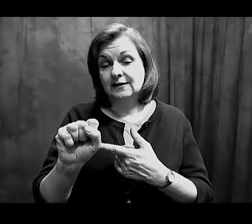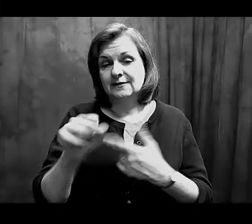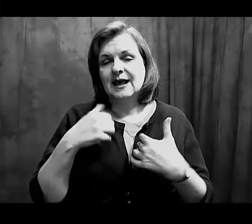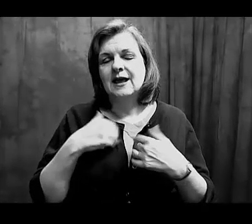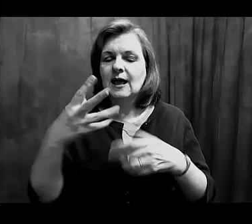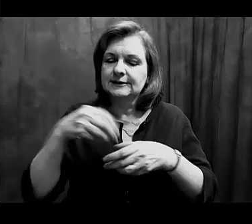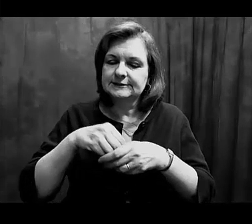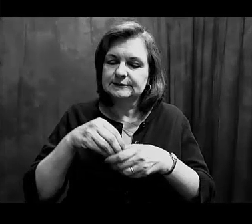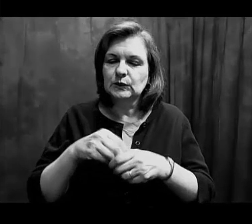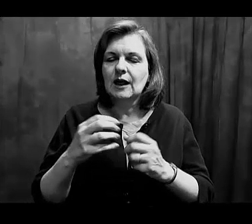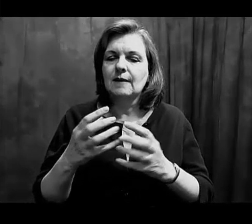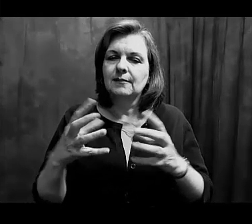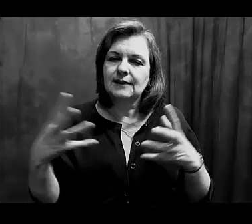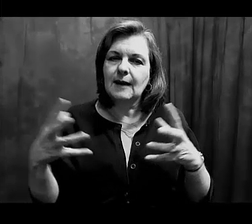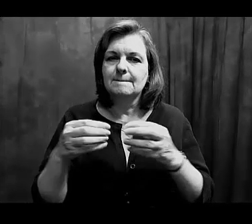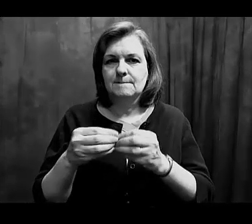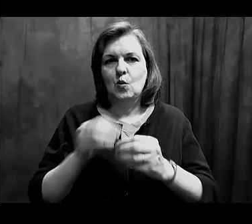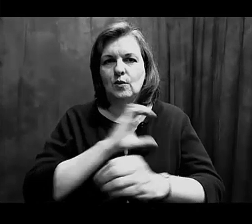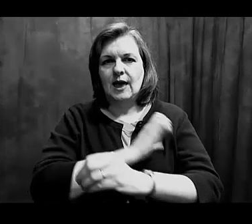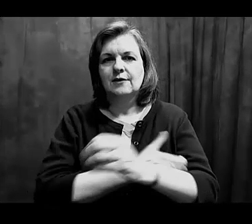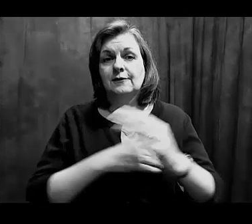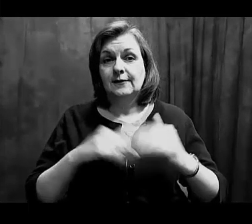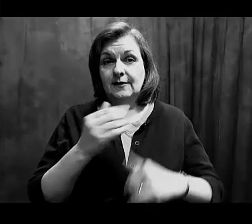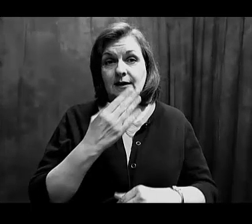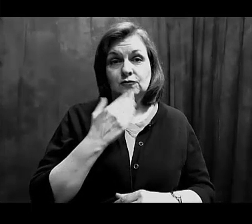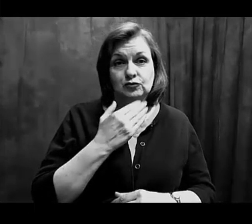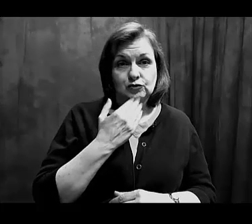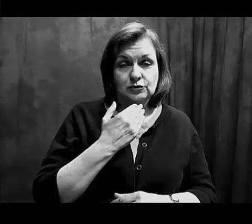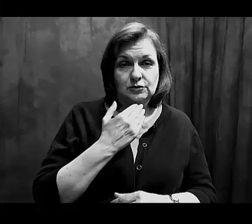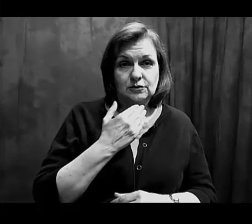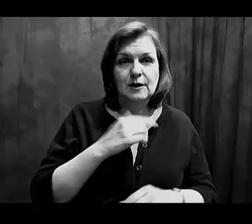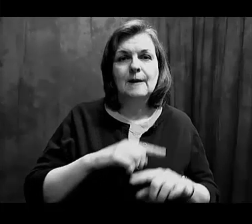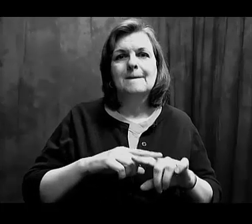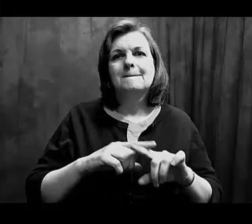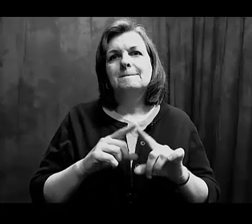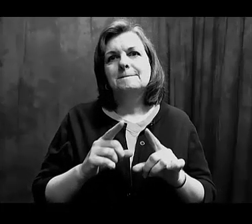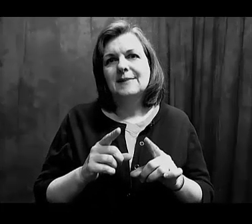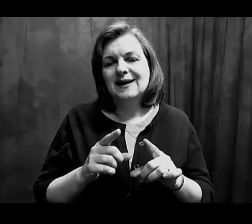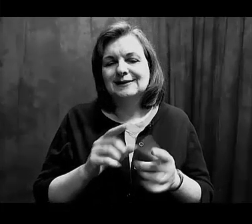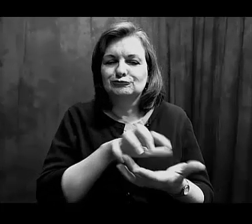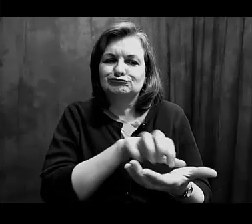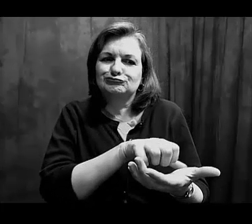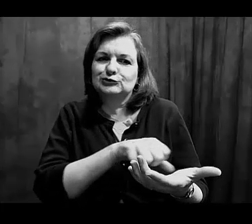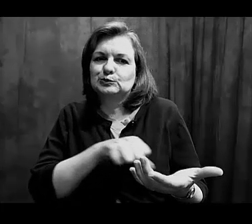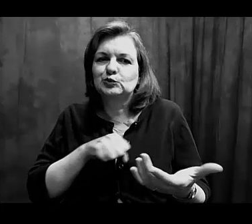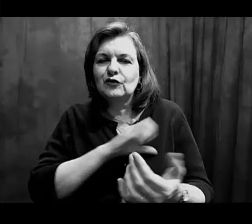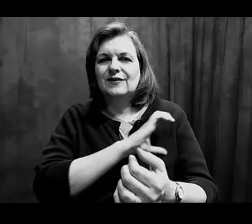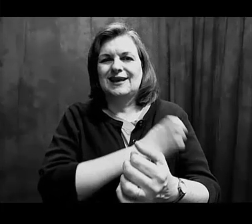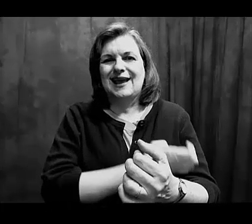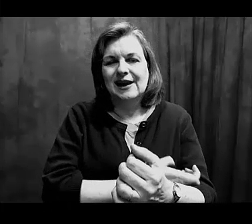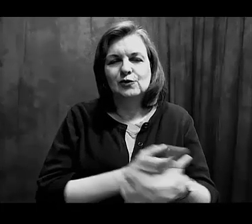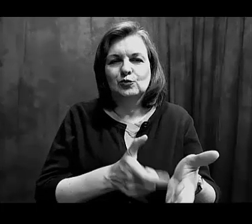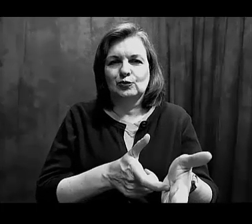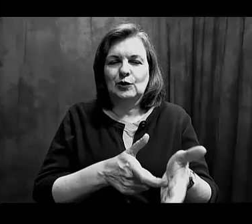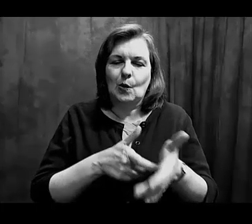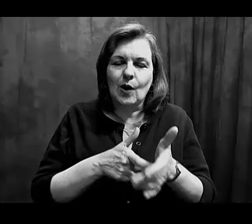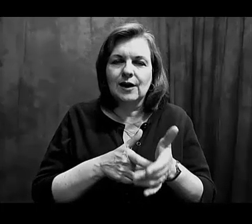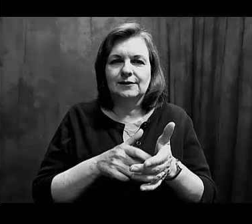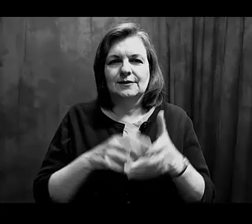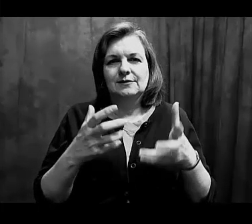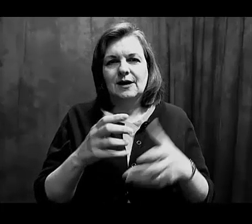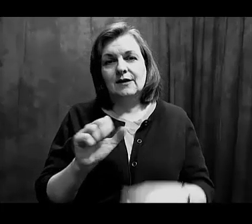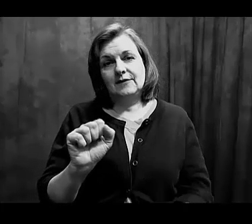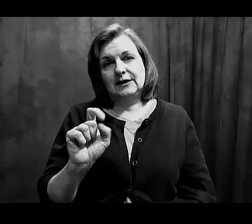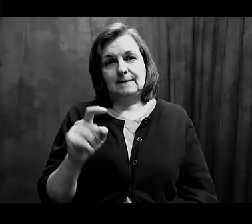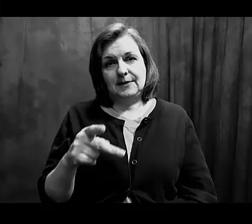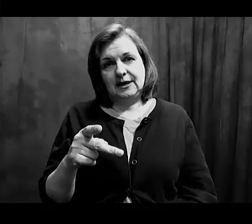glucose. Fats are actually much, much higher in energy than sugar. The problem is getting